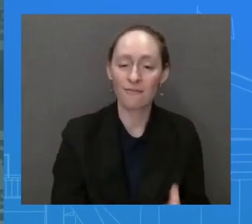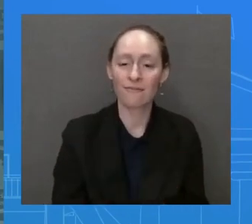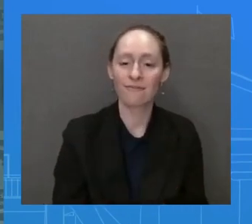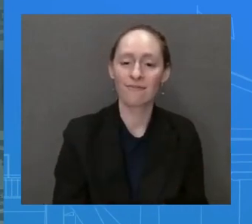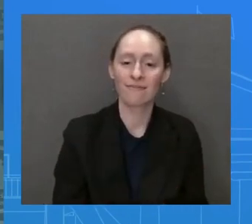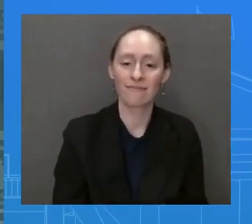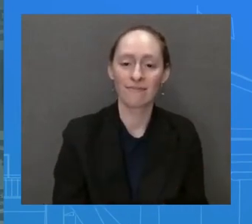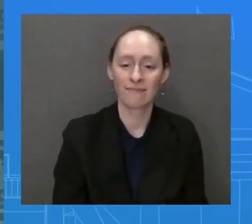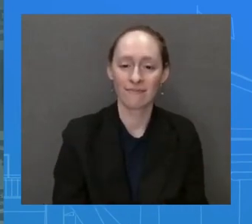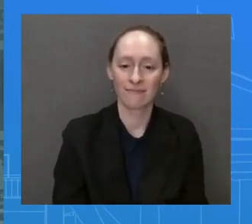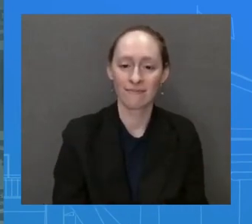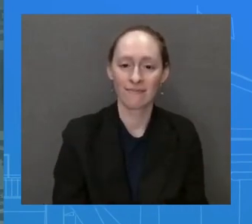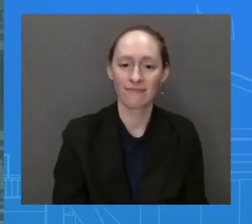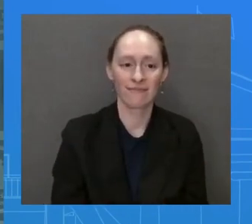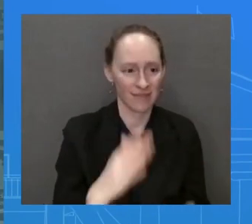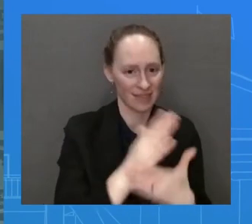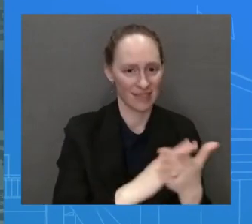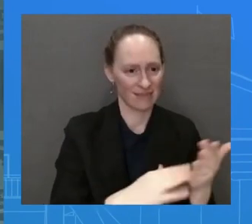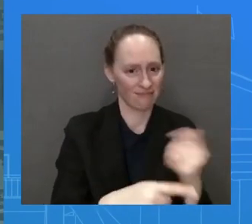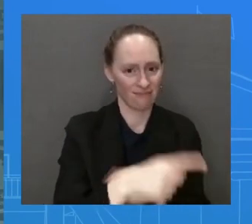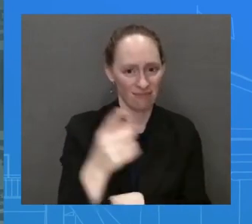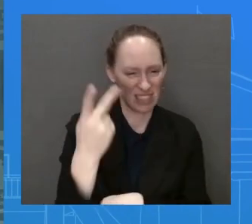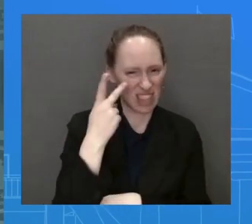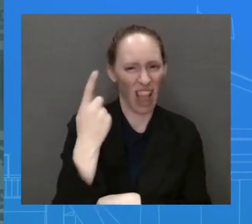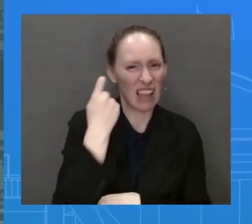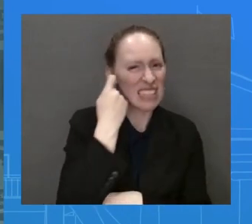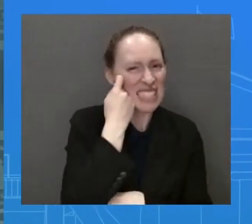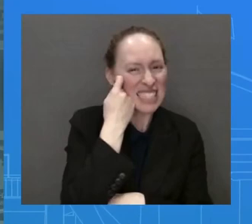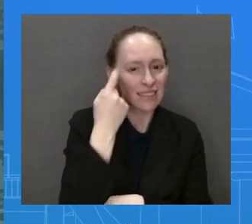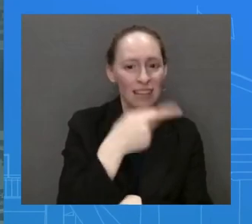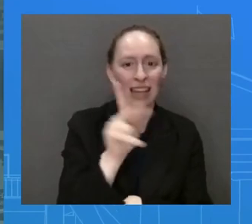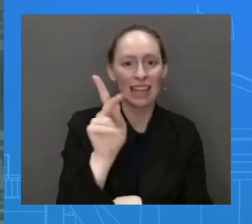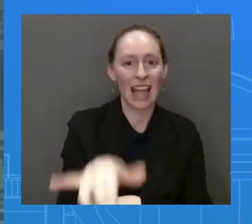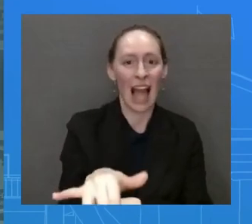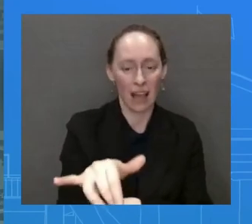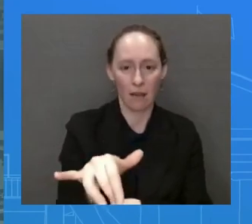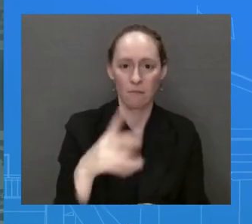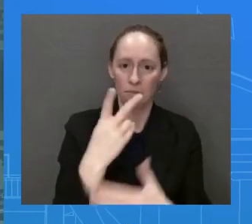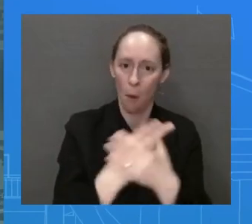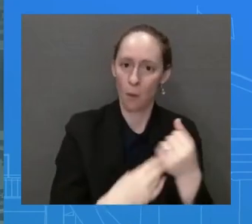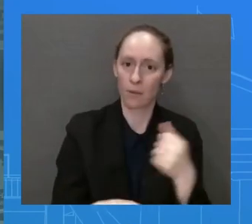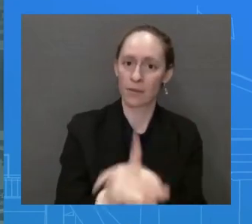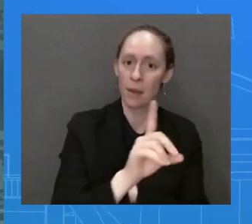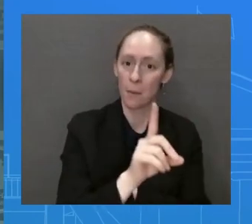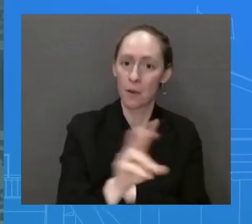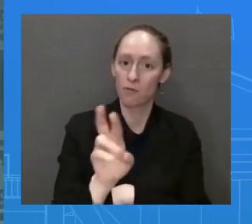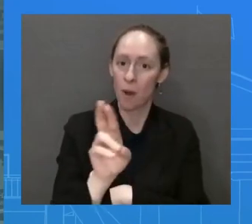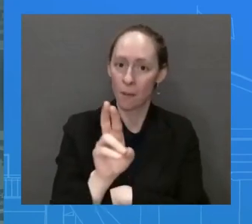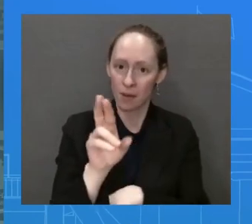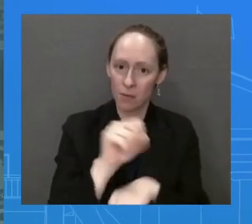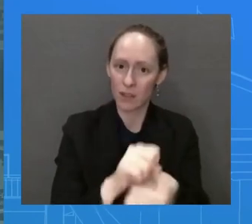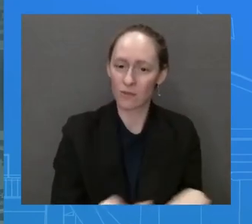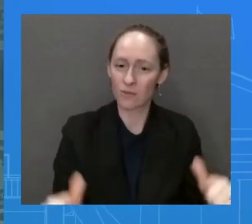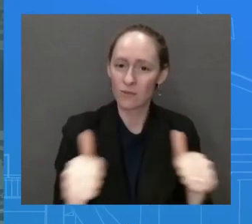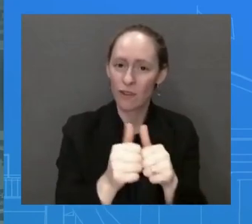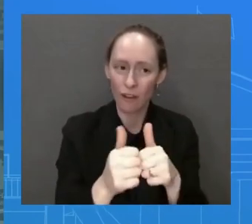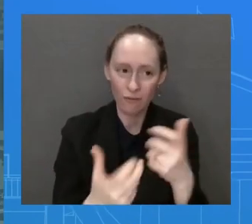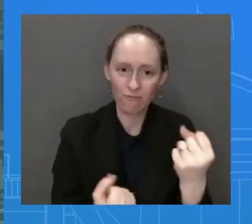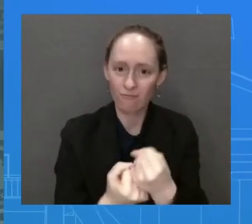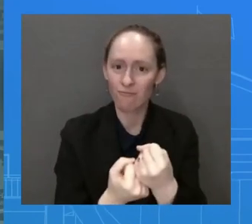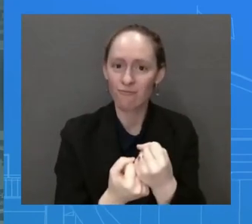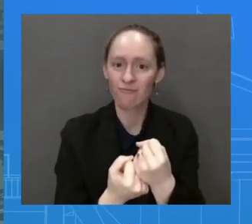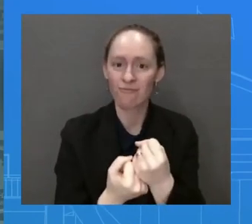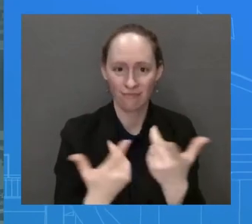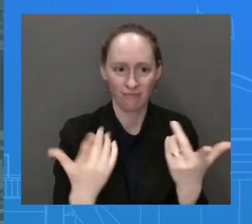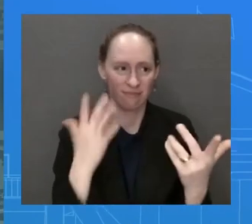Kentucky, where you saw bipartisanship talking about a bridge that has for decades, presidents have talked about